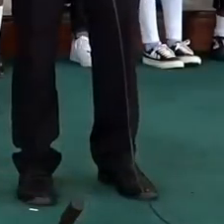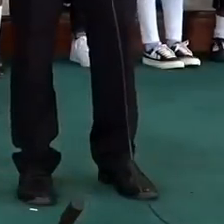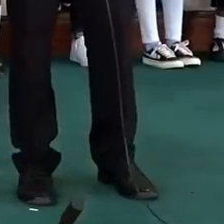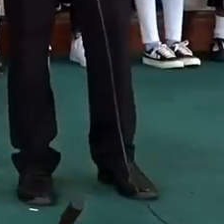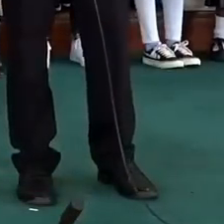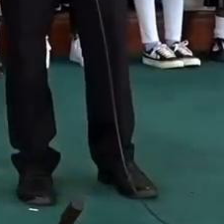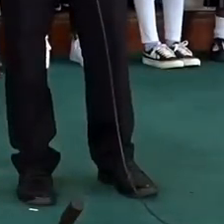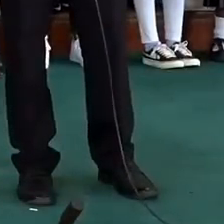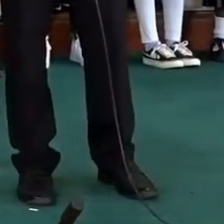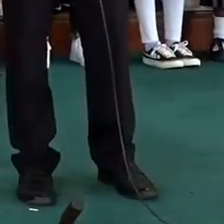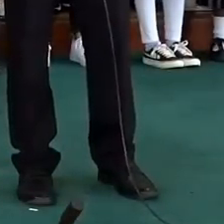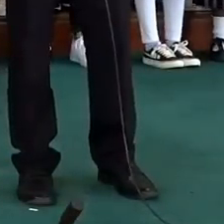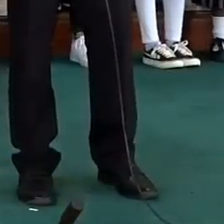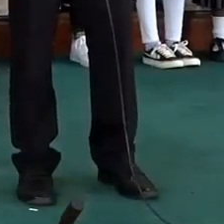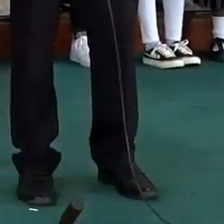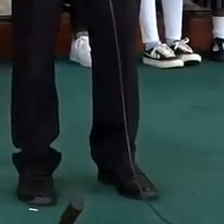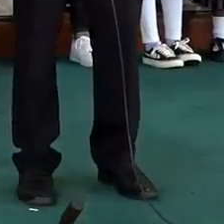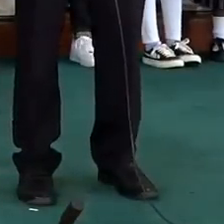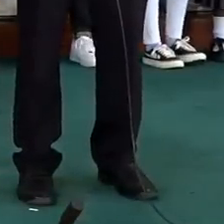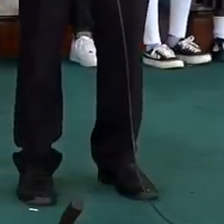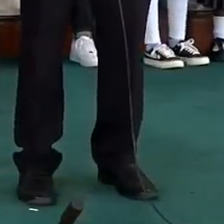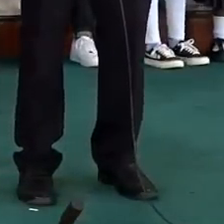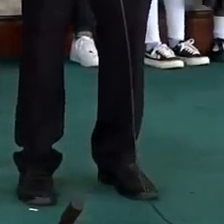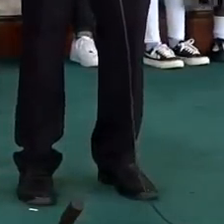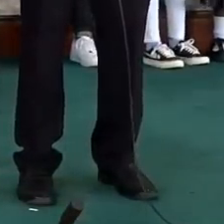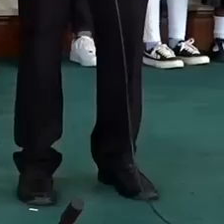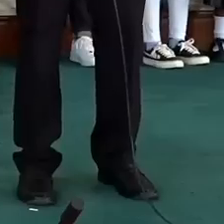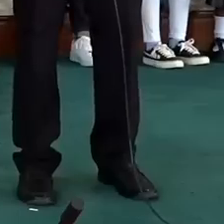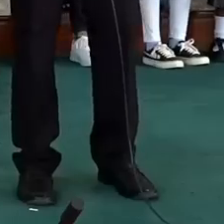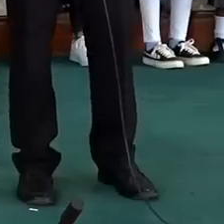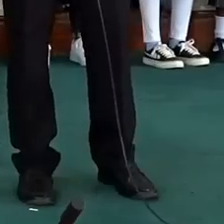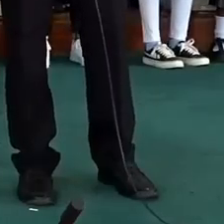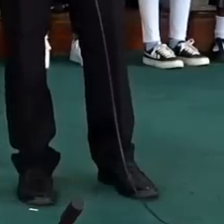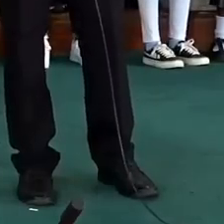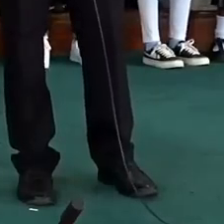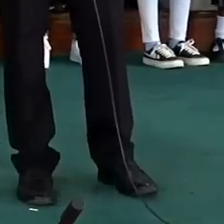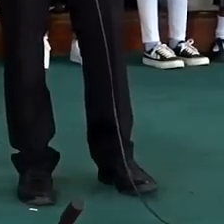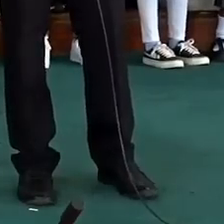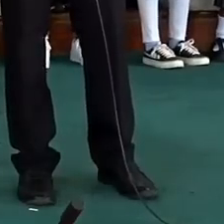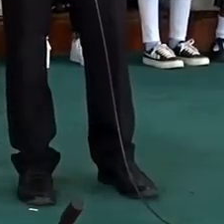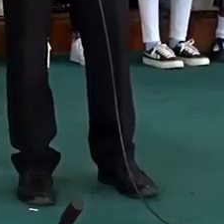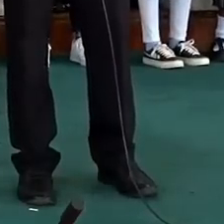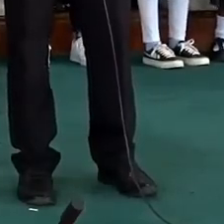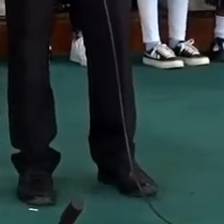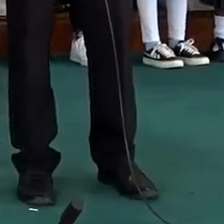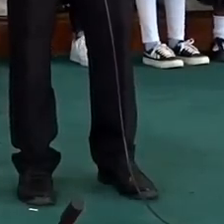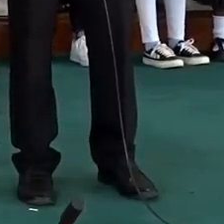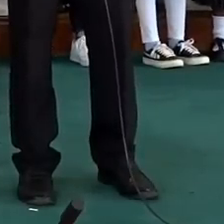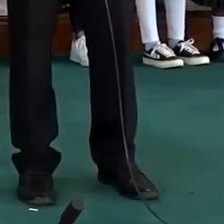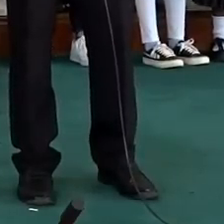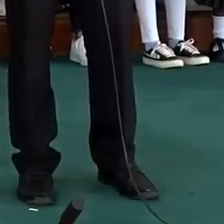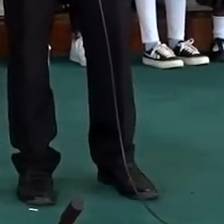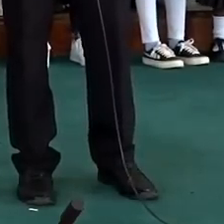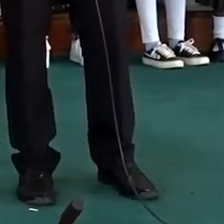coming, still coming. See another. Not yet give your heart to the Lord. Maybe you were in the church some